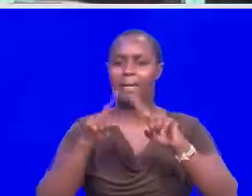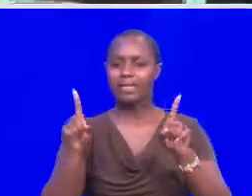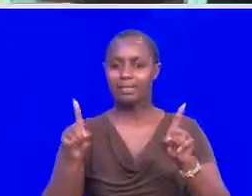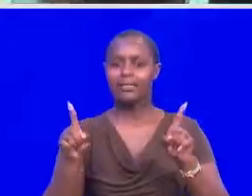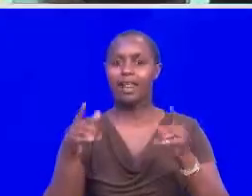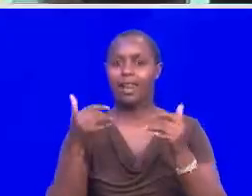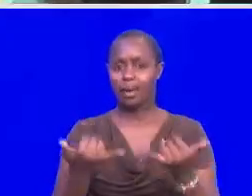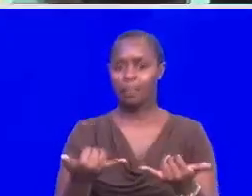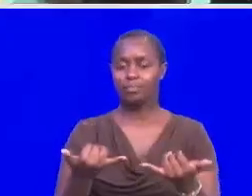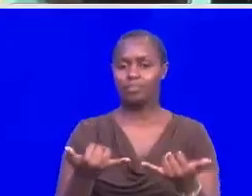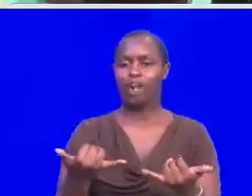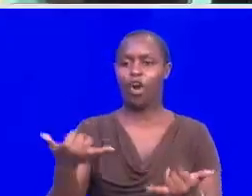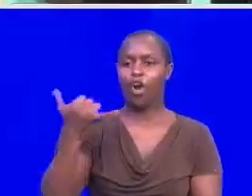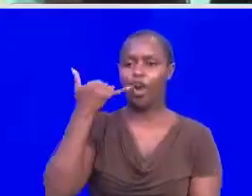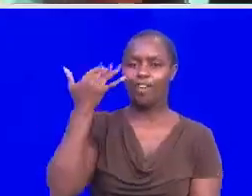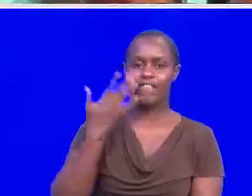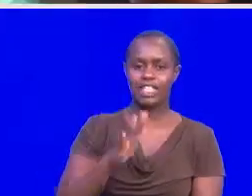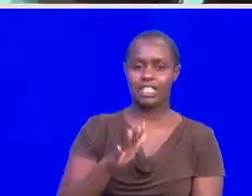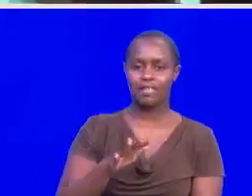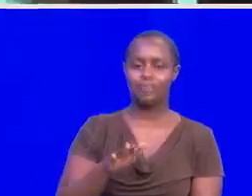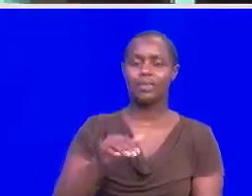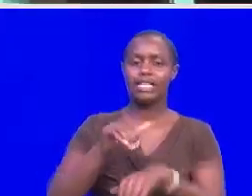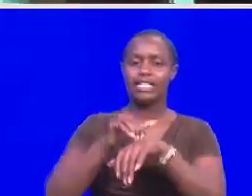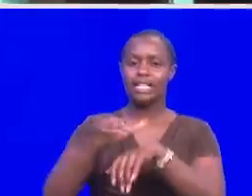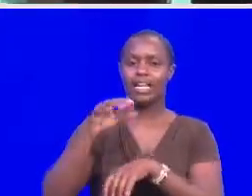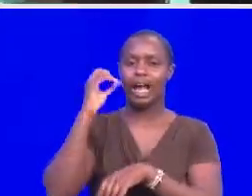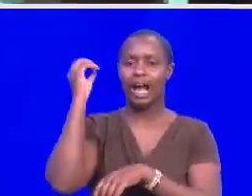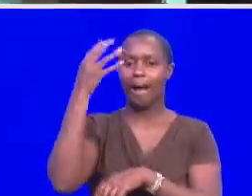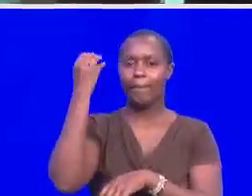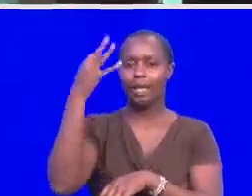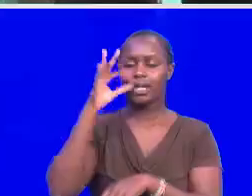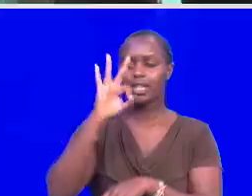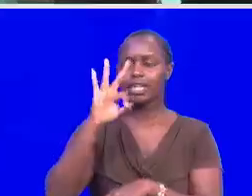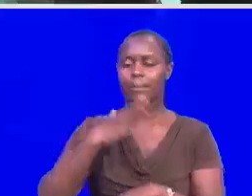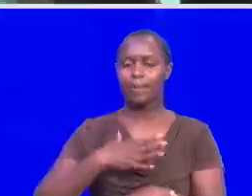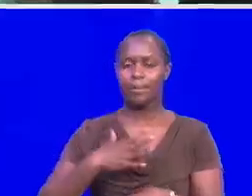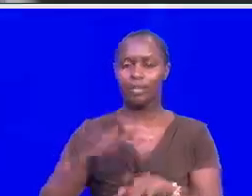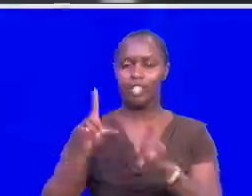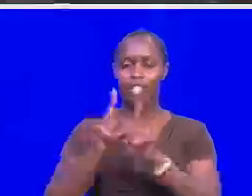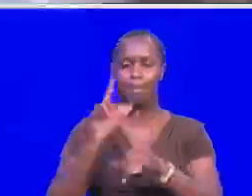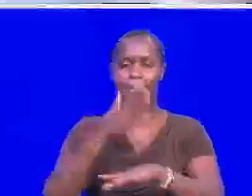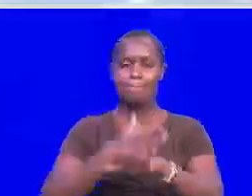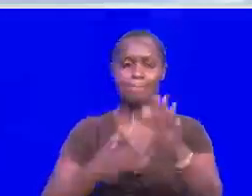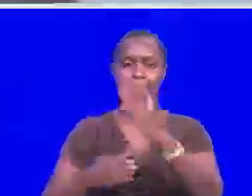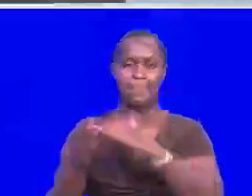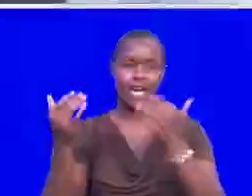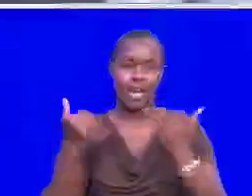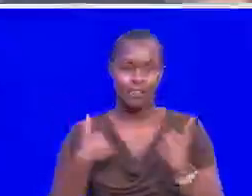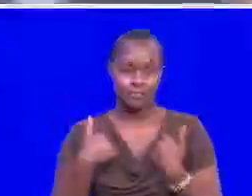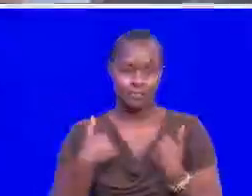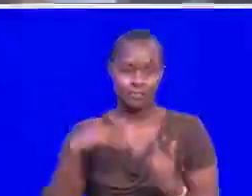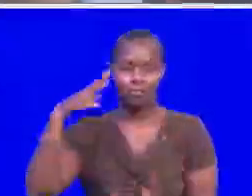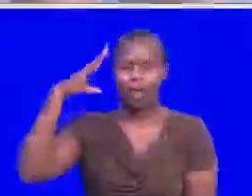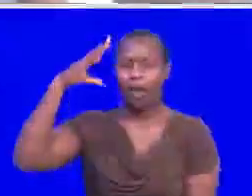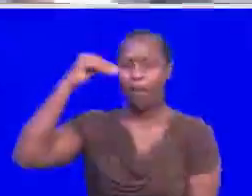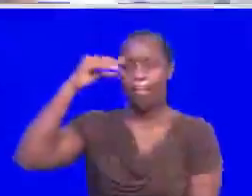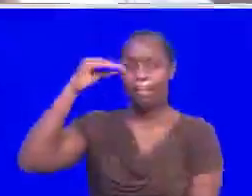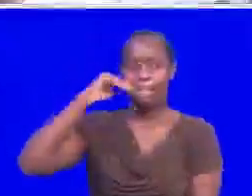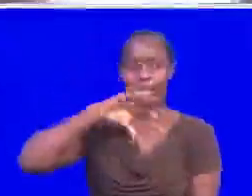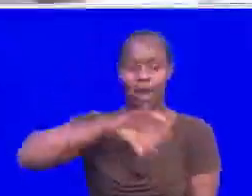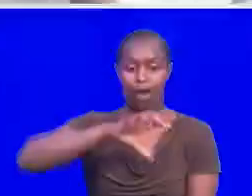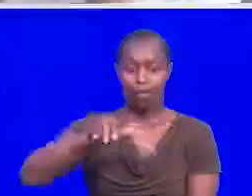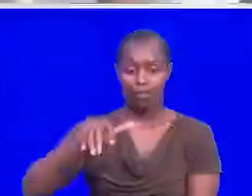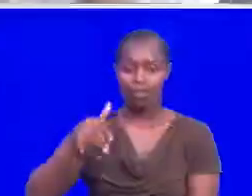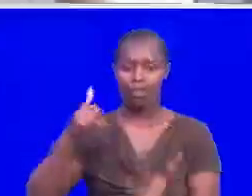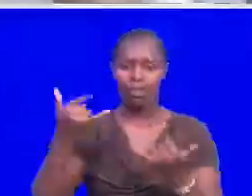we speak, I have just been called to dispatch an ambulance to pick 3 other people who have also been injured. In Mombasa County, the protests